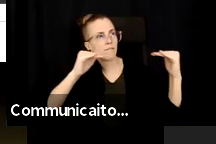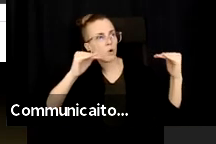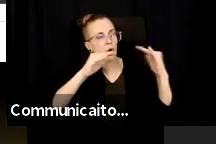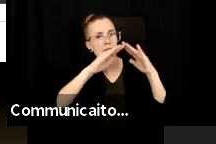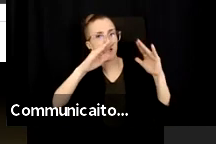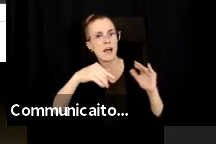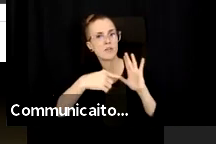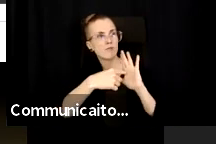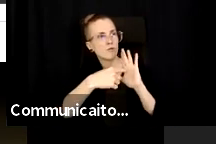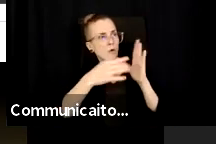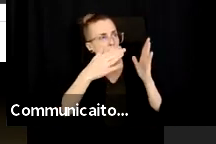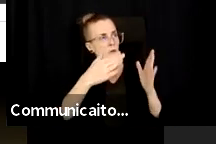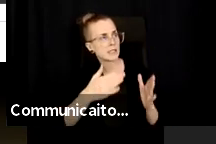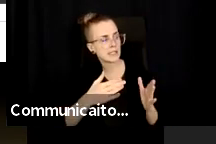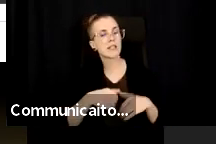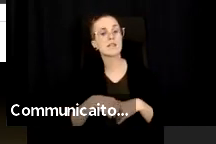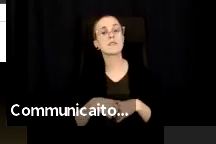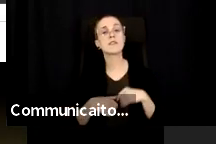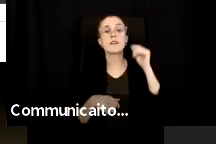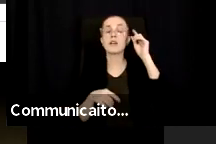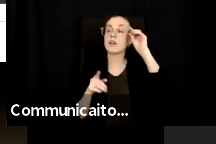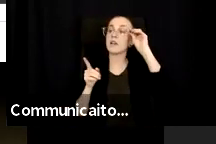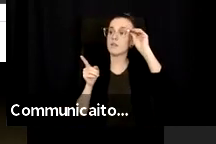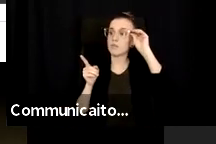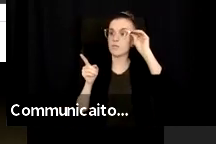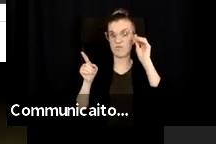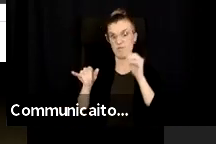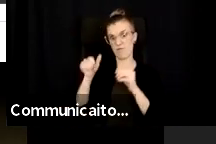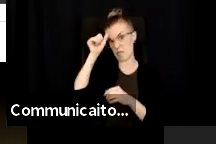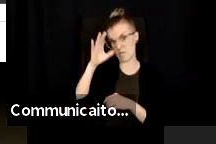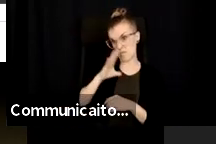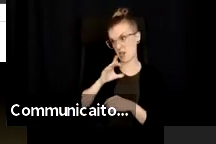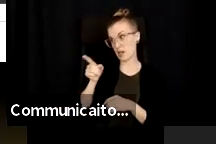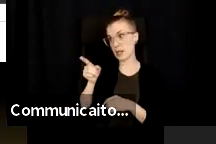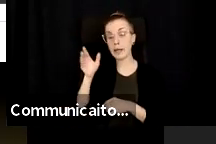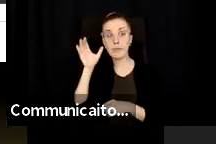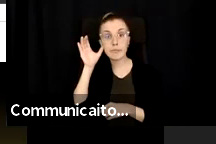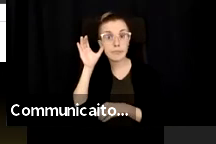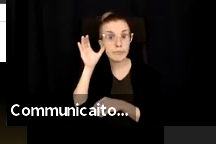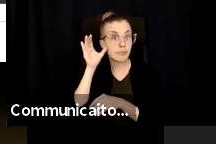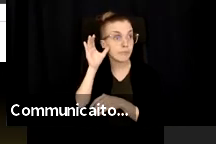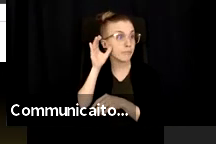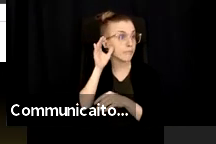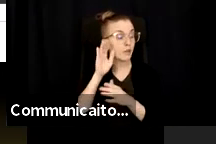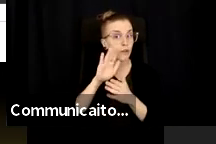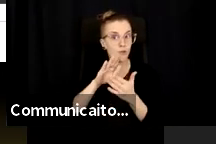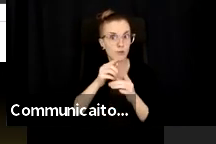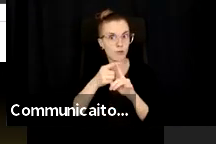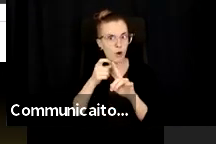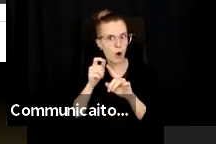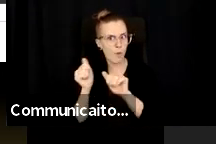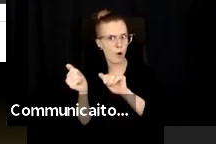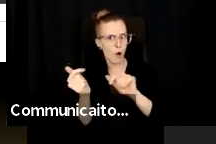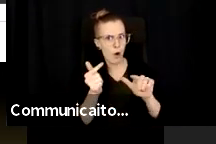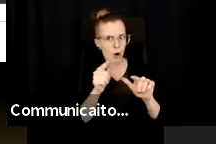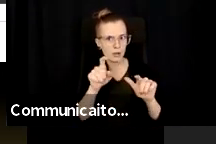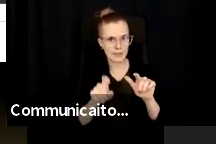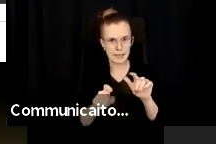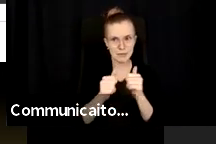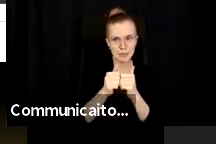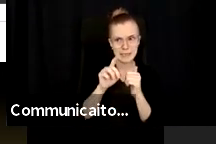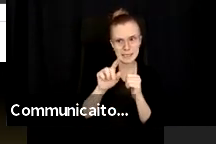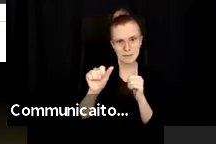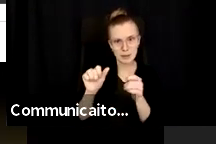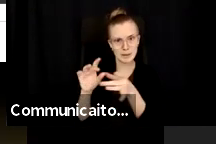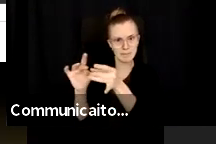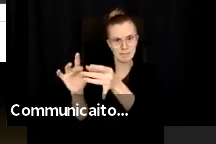Congressman Brooks heard from Texans with disabilities. At first, he wasn't sure that